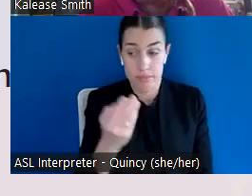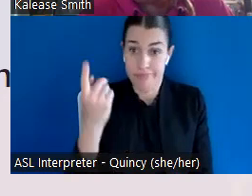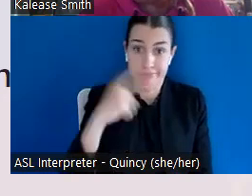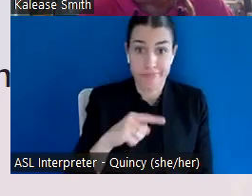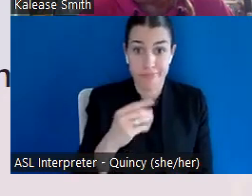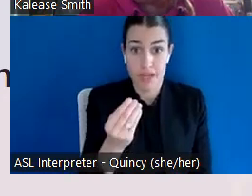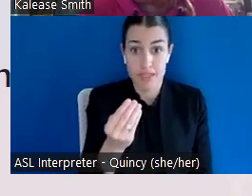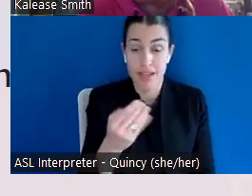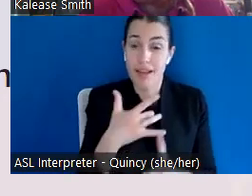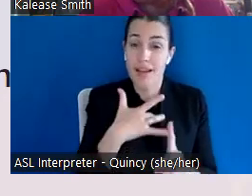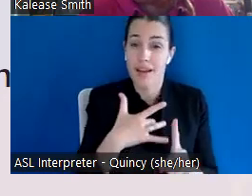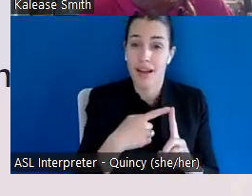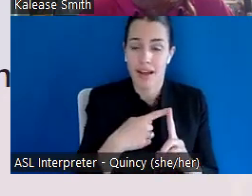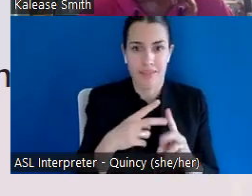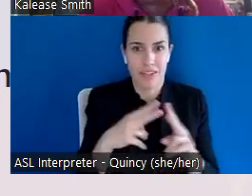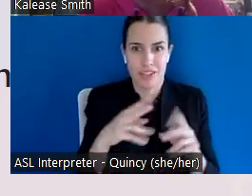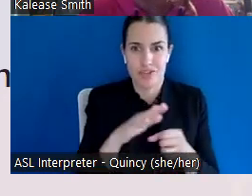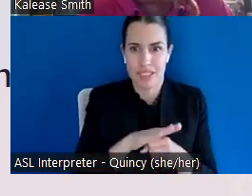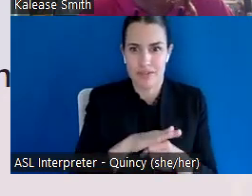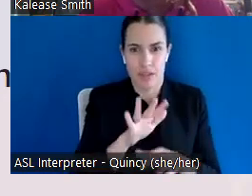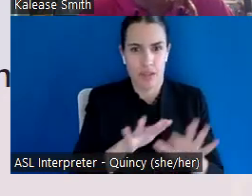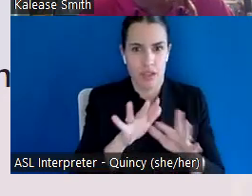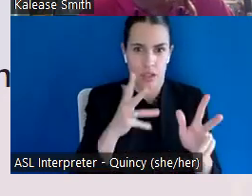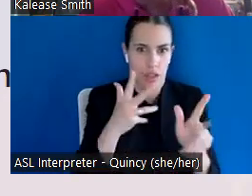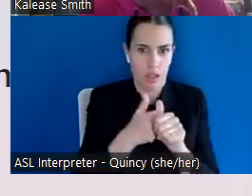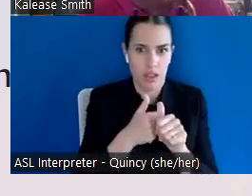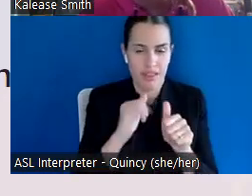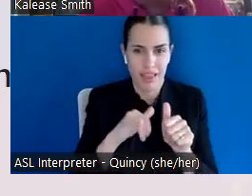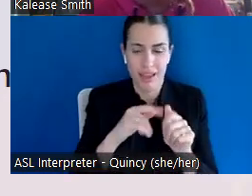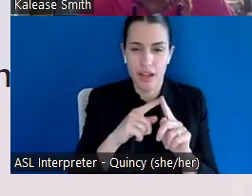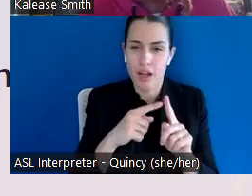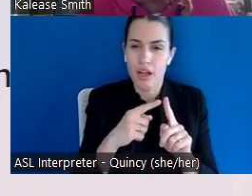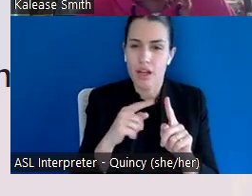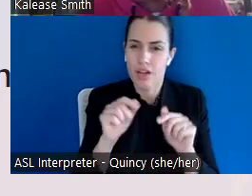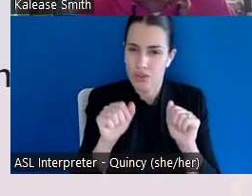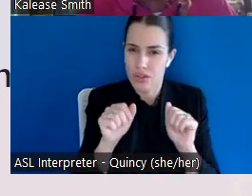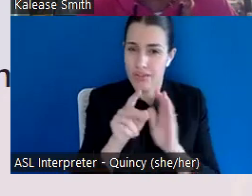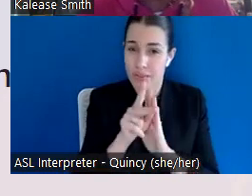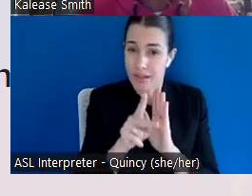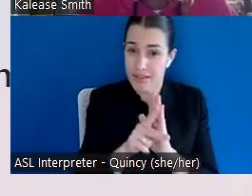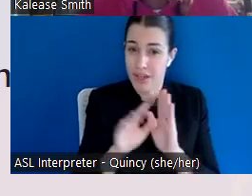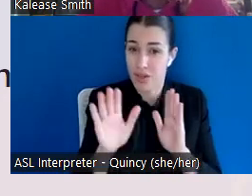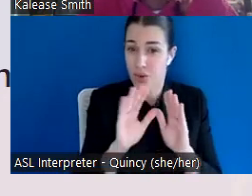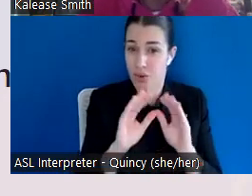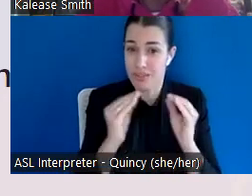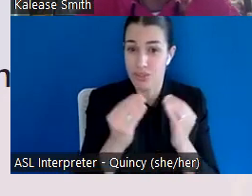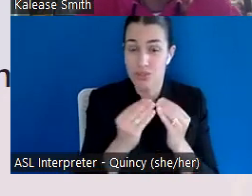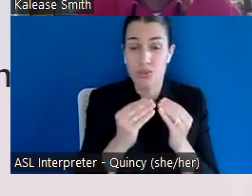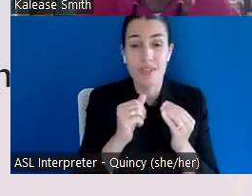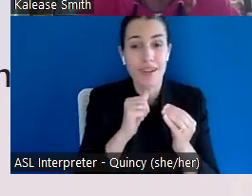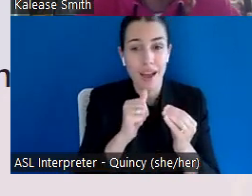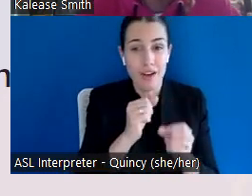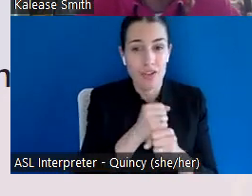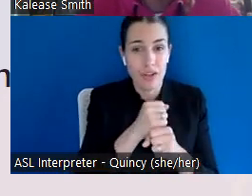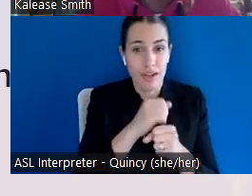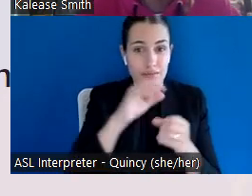is typically pretty stressful and busy. So, you know, you can create a policy at your organization to not create any additional